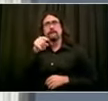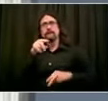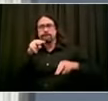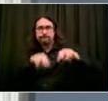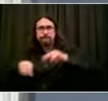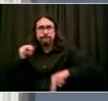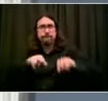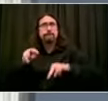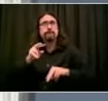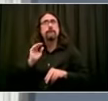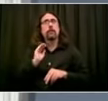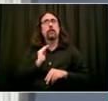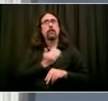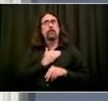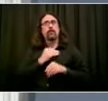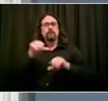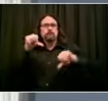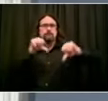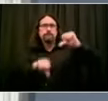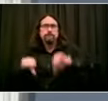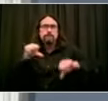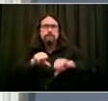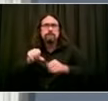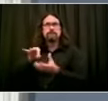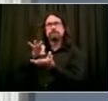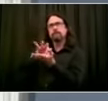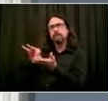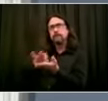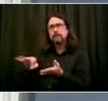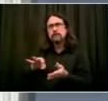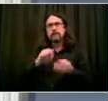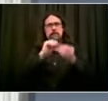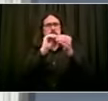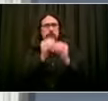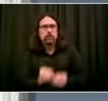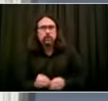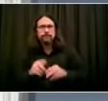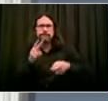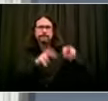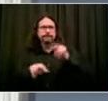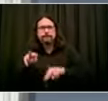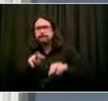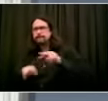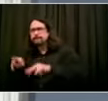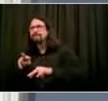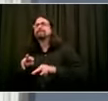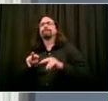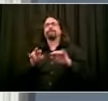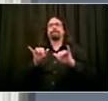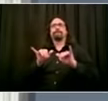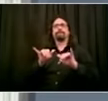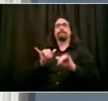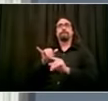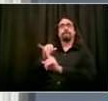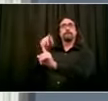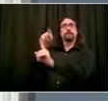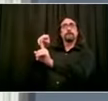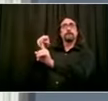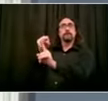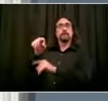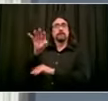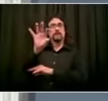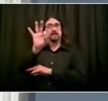communities. We're going to keep doing that, and that's been a critical way that we've achieved the success that we have in communities like Sunset Park and